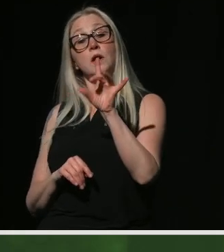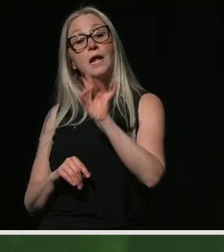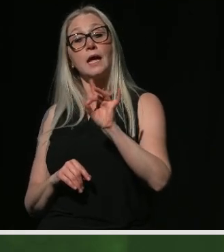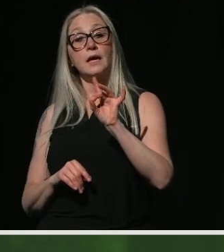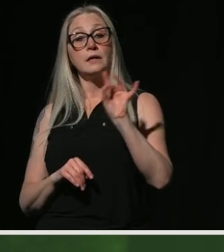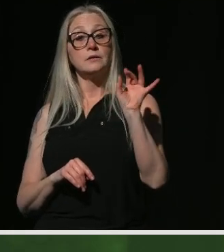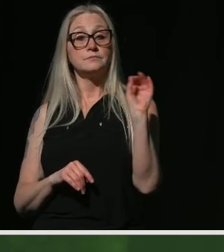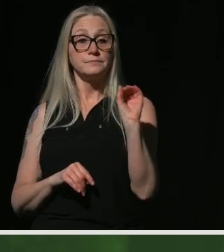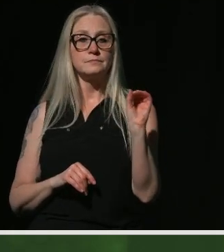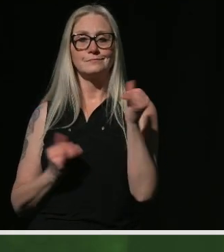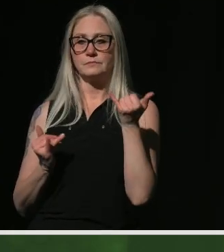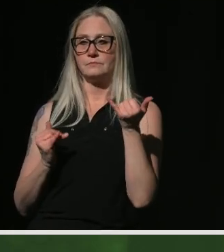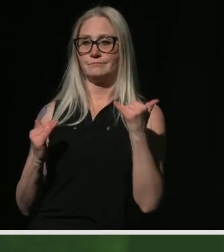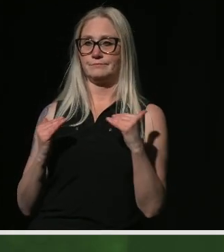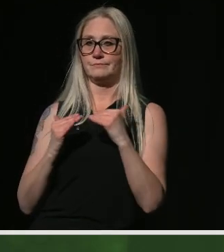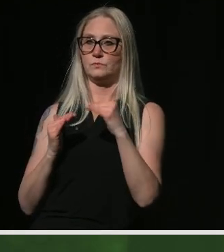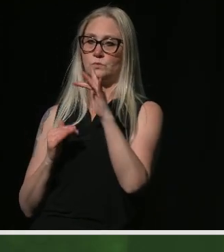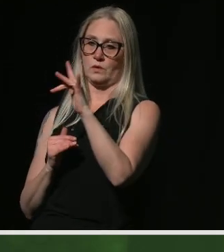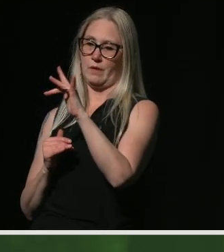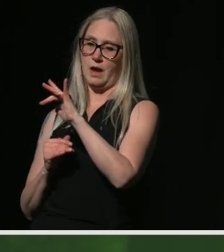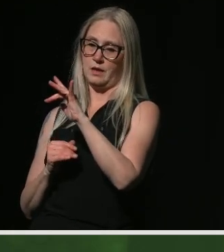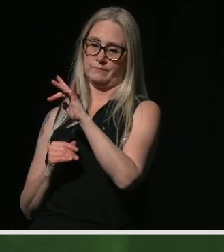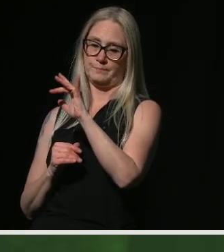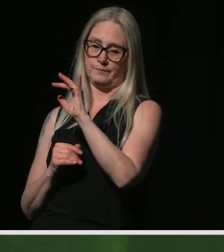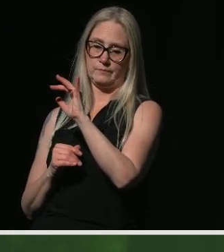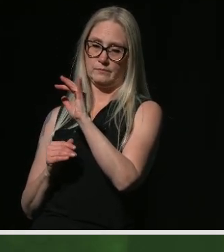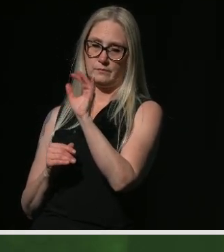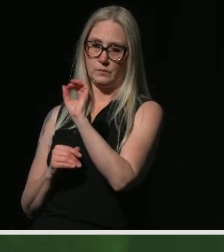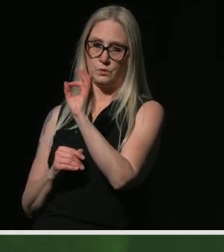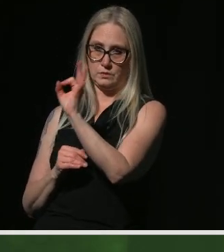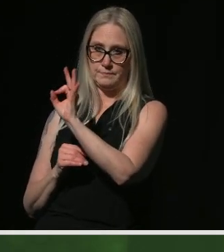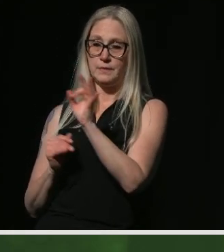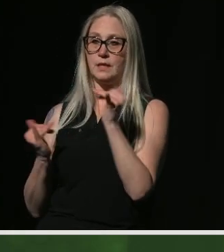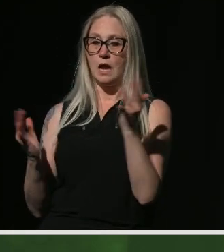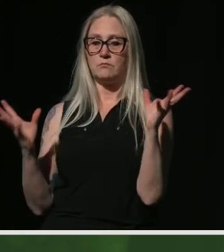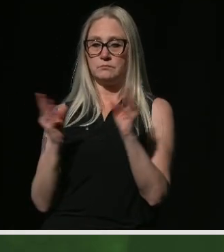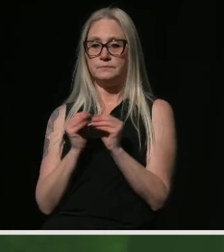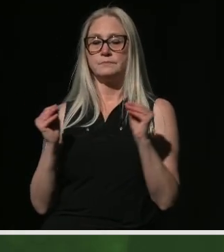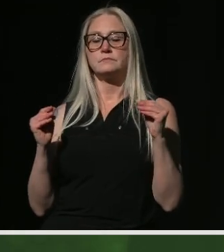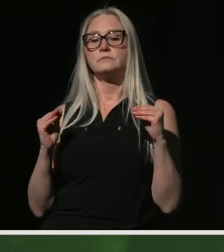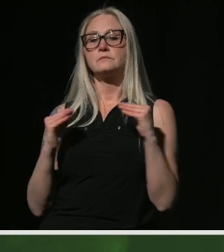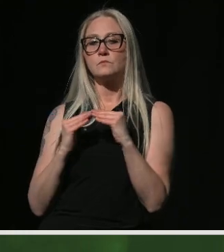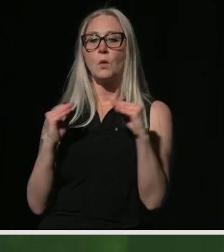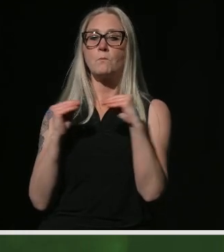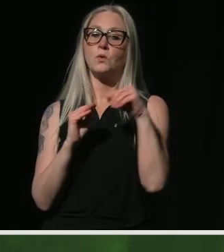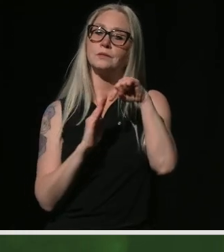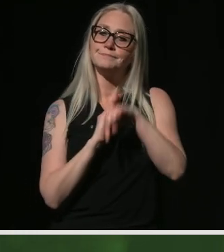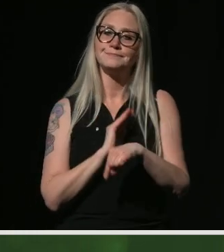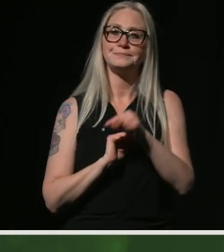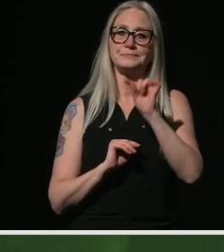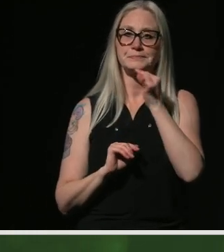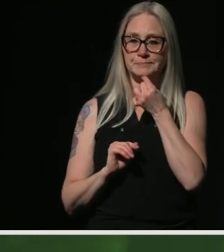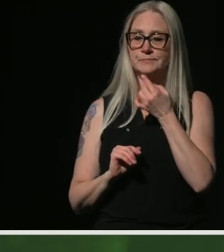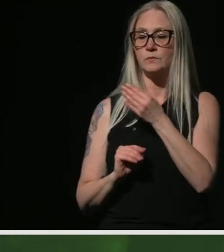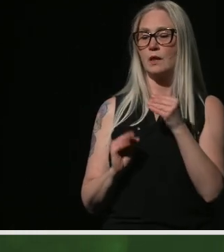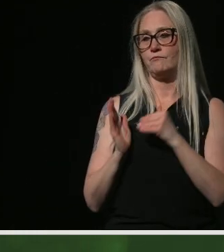frost is now a 25 Fahrenheit frost. And both of those combined are leading to more severe and more frequent frost